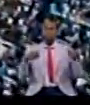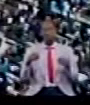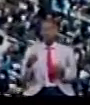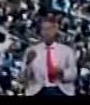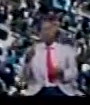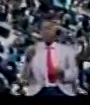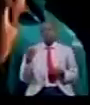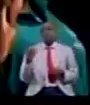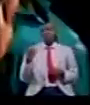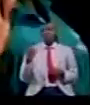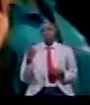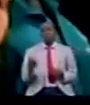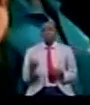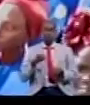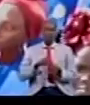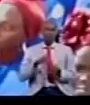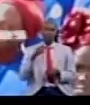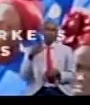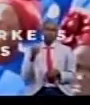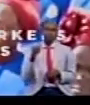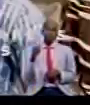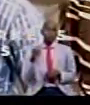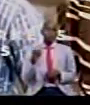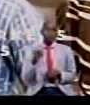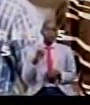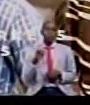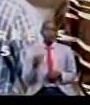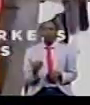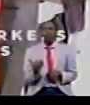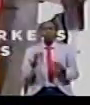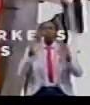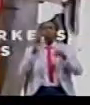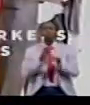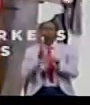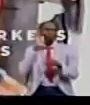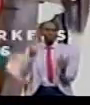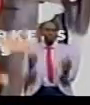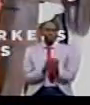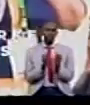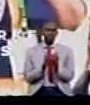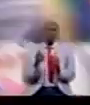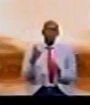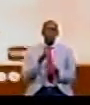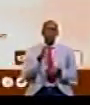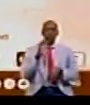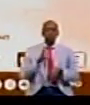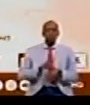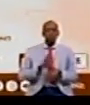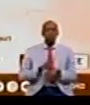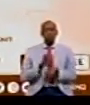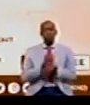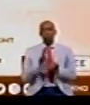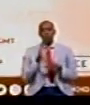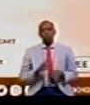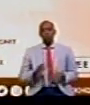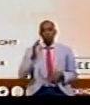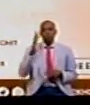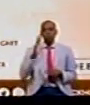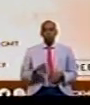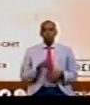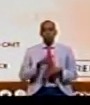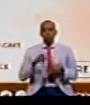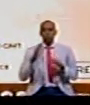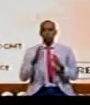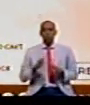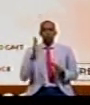gone. It's because of the mercy of God. It's because of the kindness of our God. It's because of the favor of